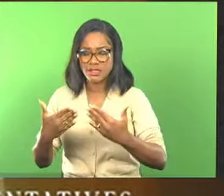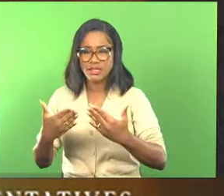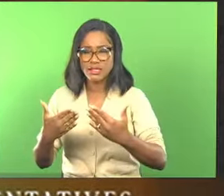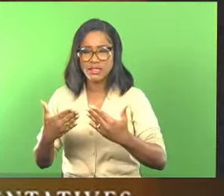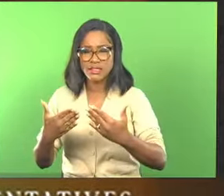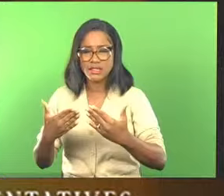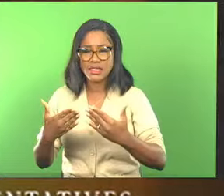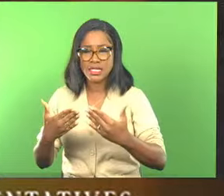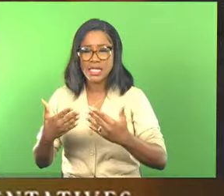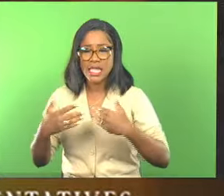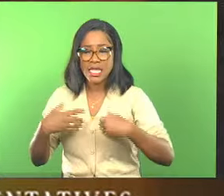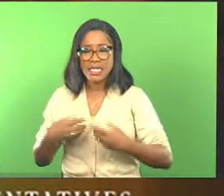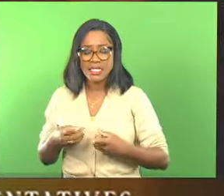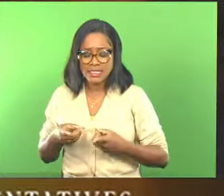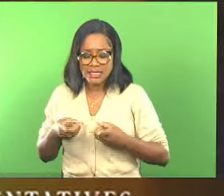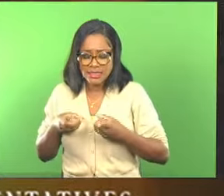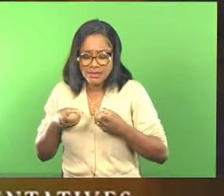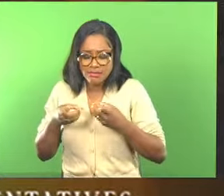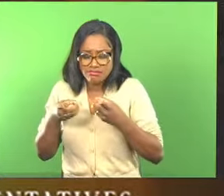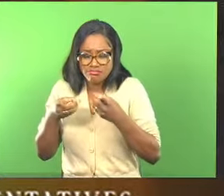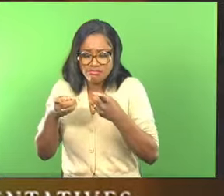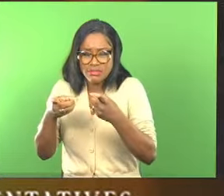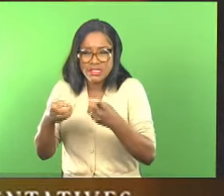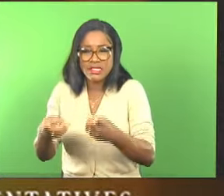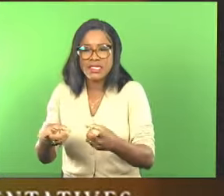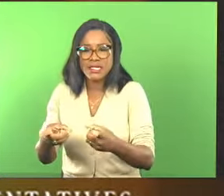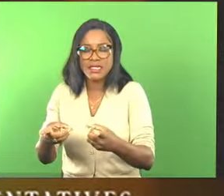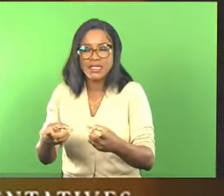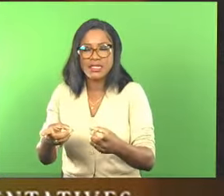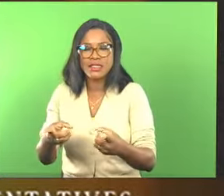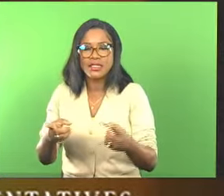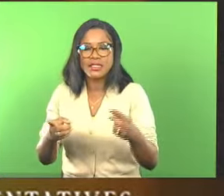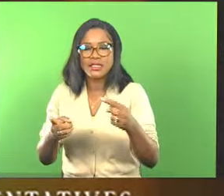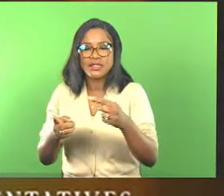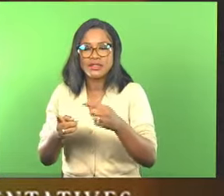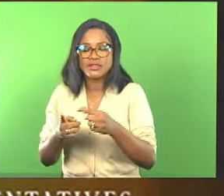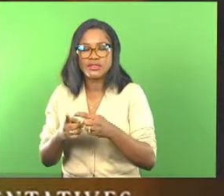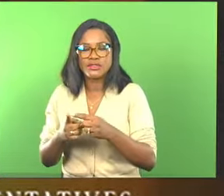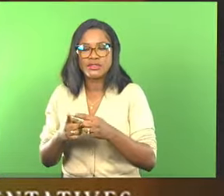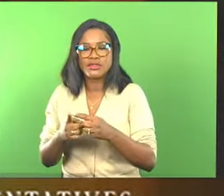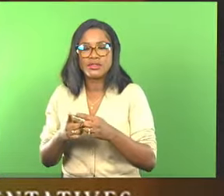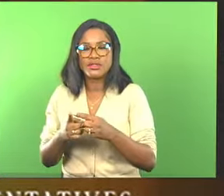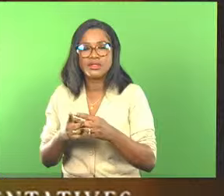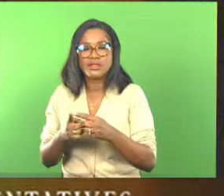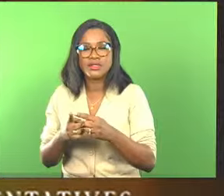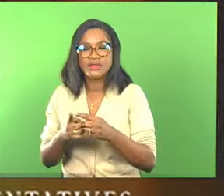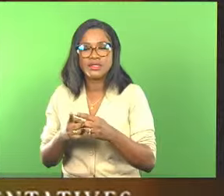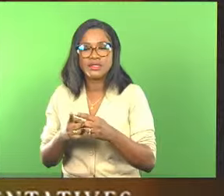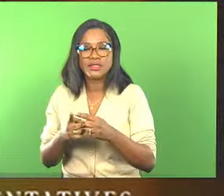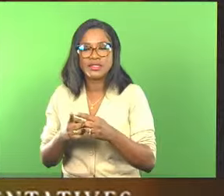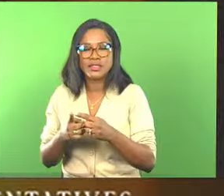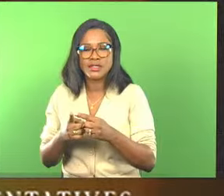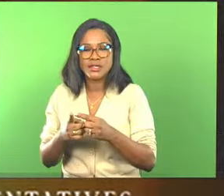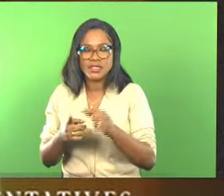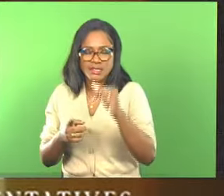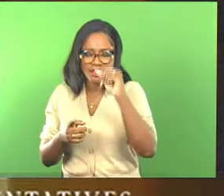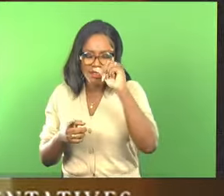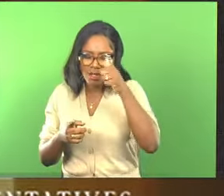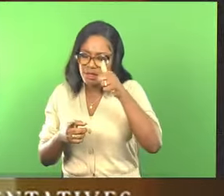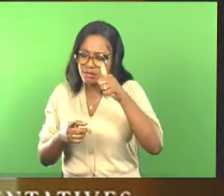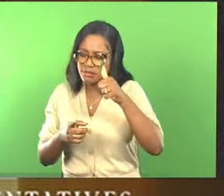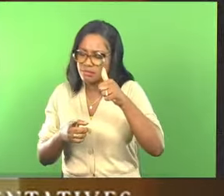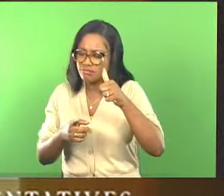I dedicate it to the enduring friendship and the ancestral